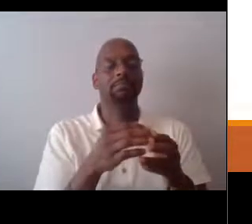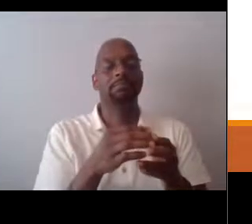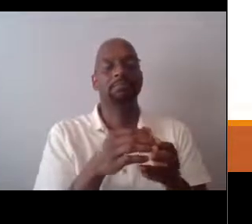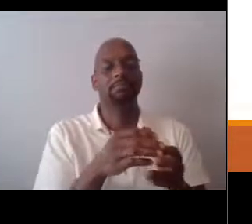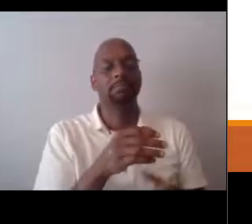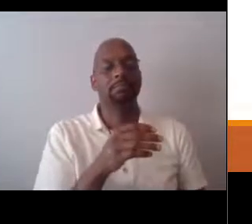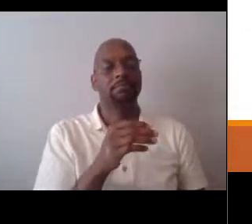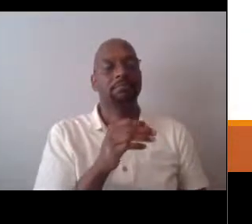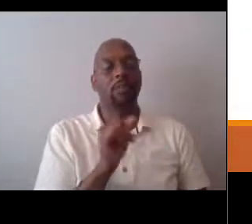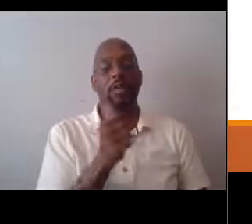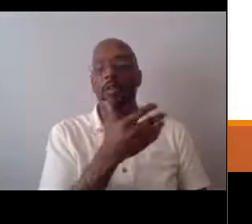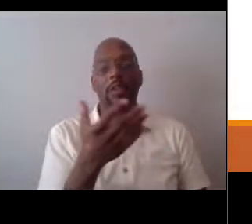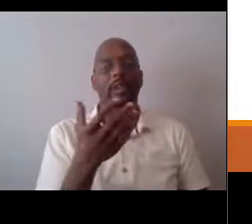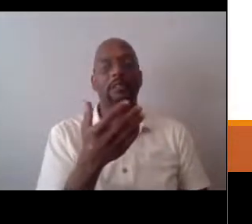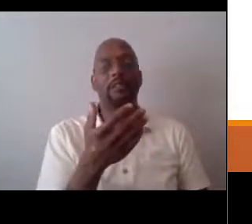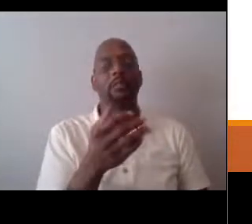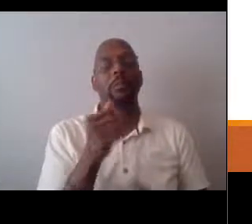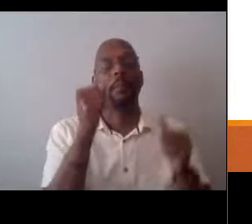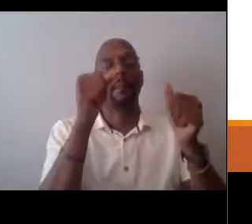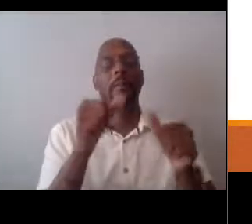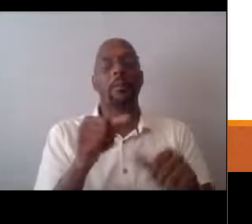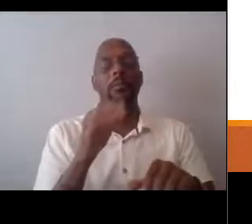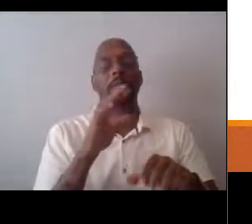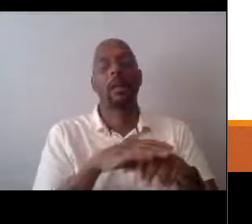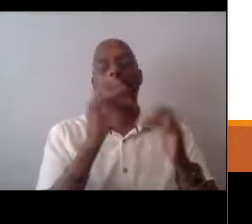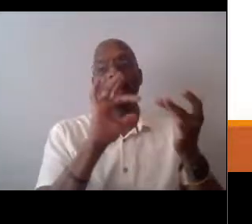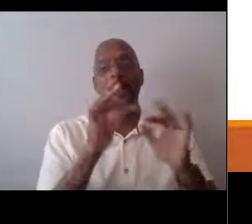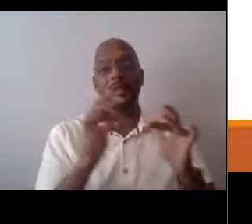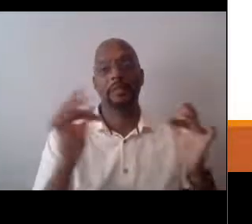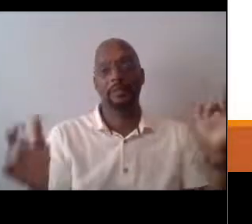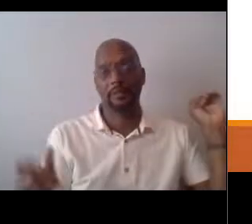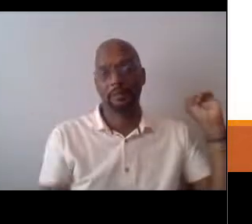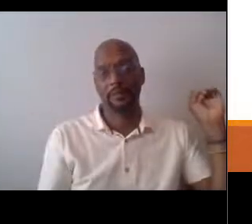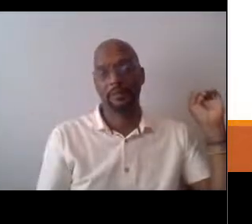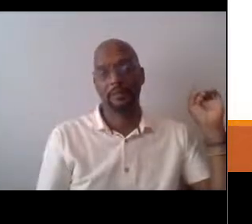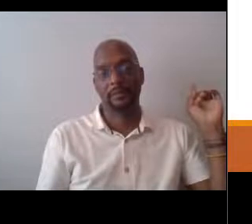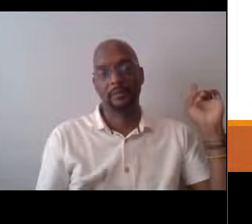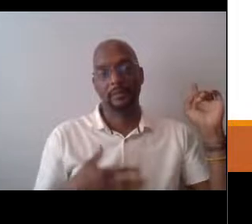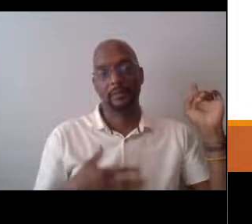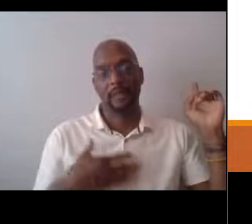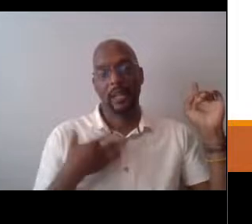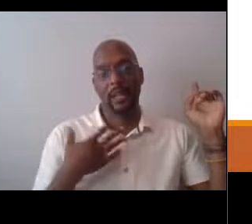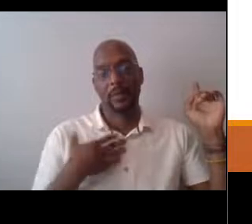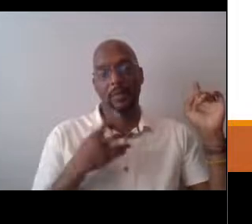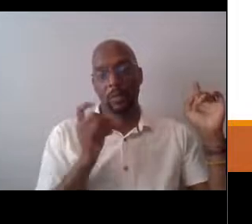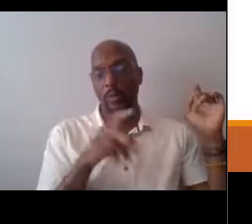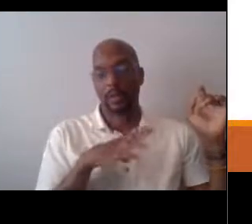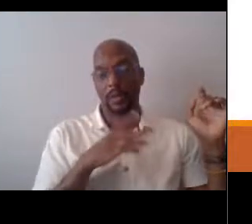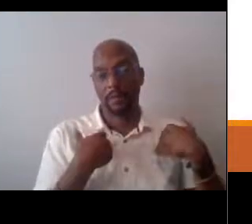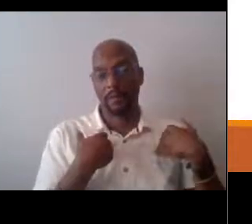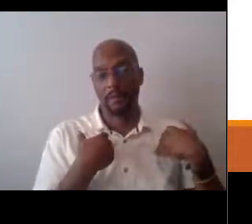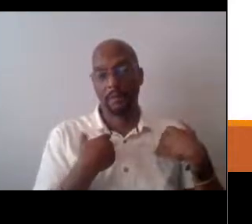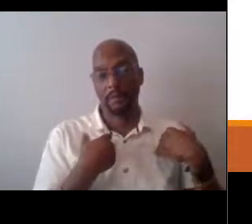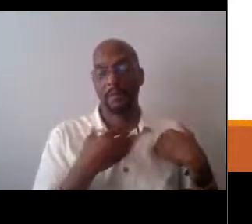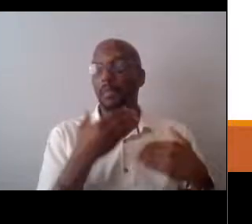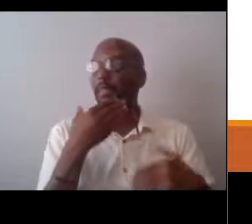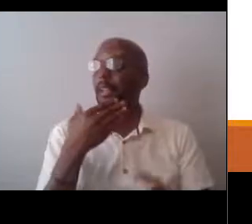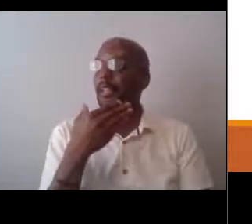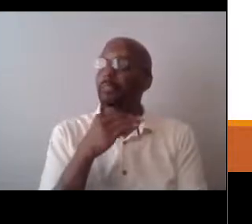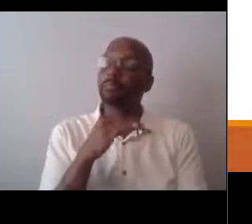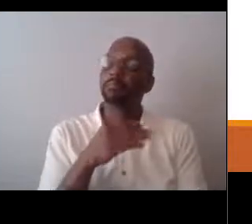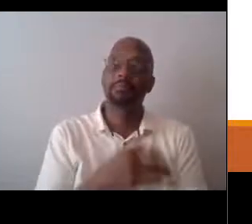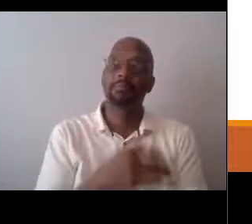the other documents that we'll be posting on the EQI. So with that, happy to entertain any questions. Thank you, Tony.